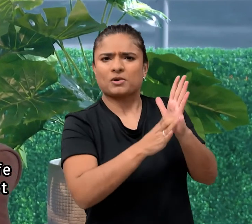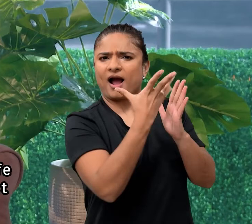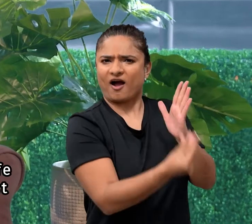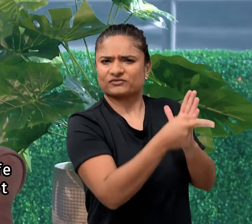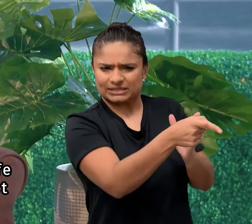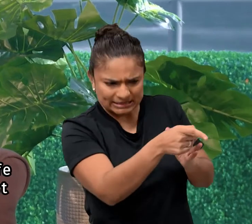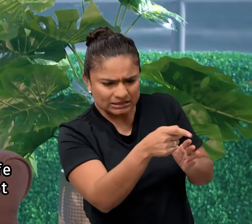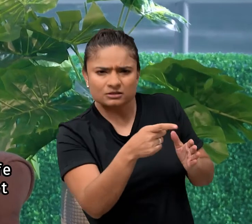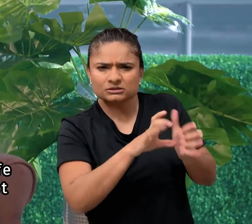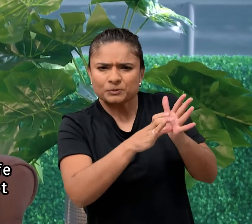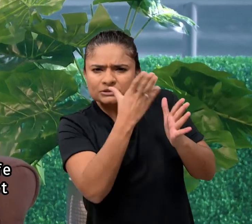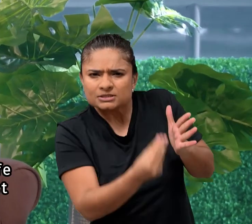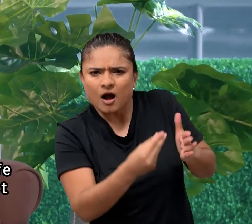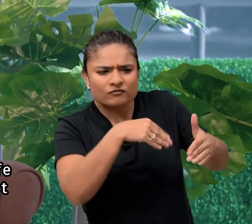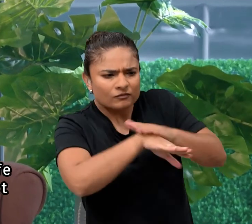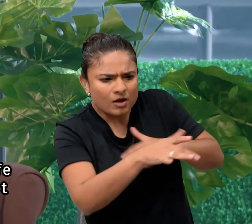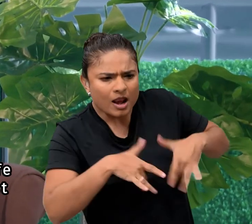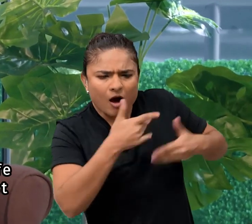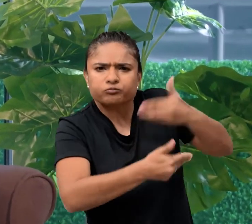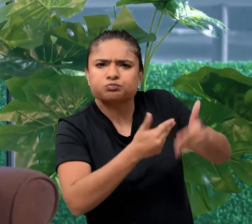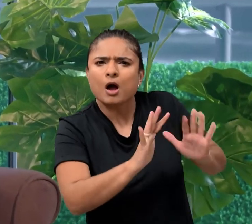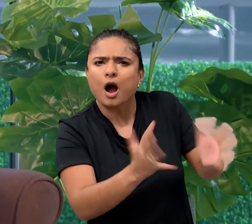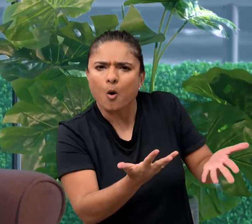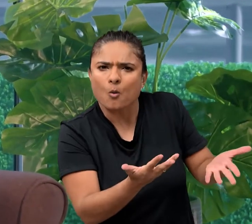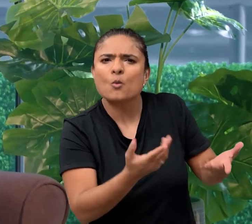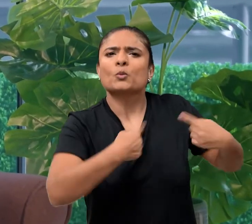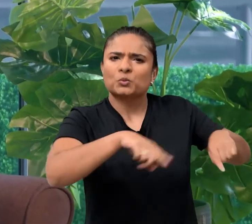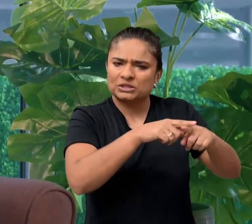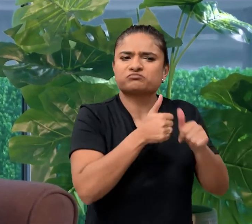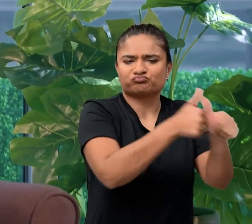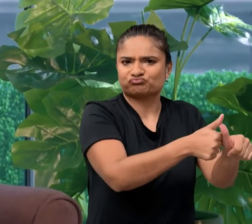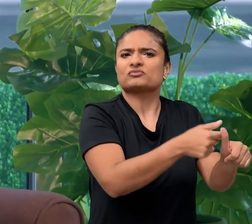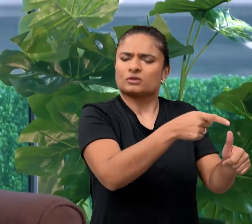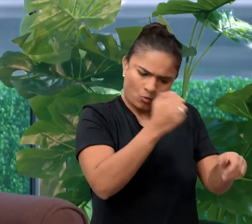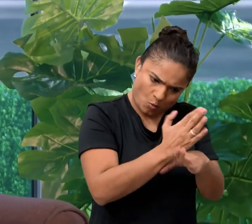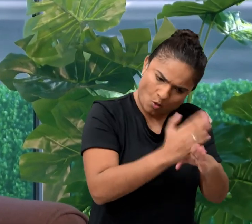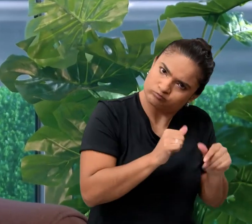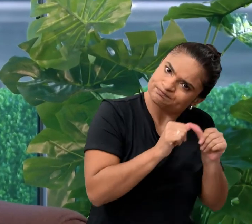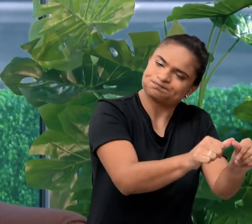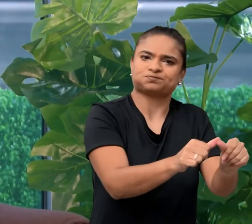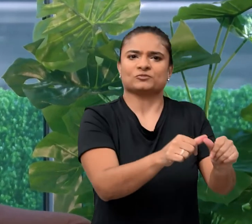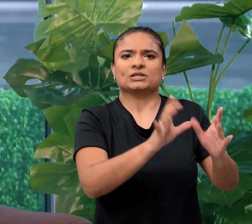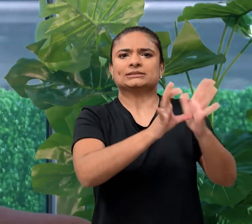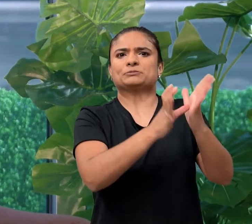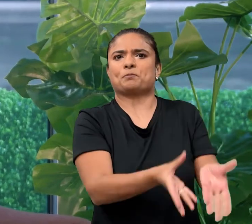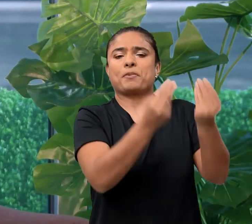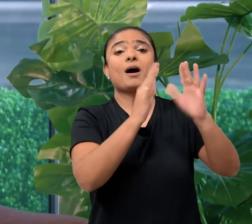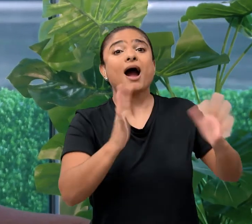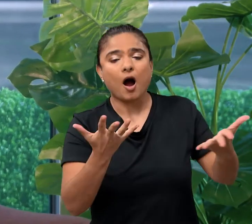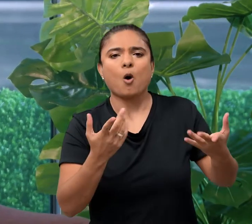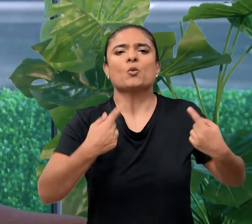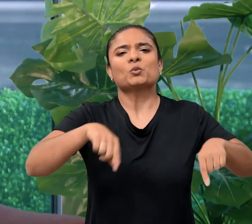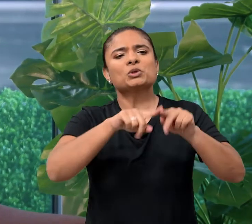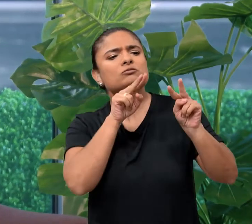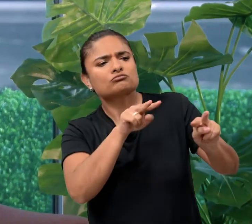sy lewenservaring as mediese spesialis voortgegaan het na die verkryging van sy gestremdheid. Sy manier waarop